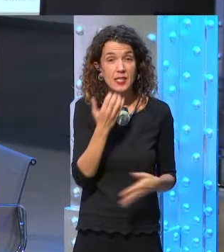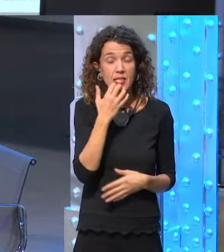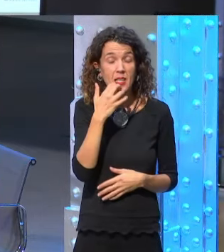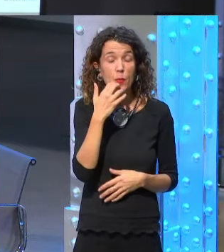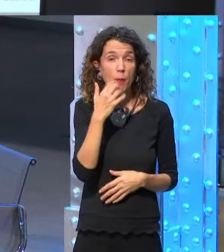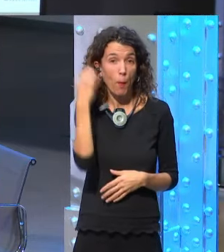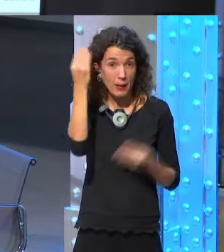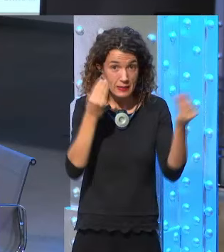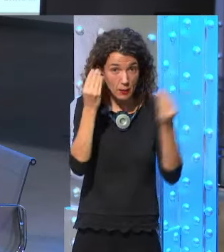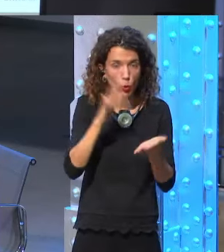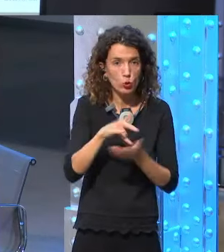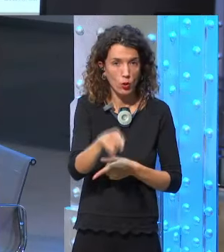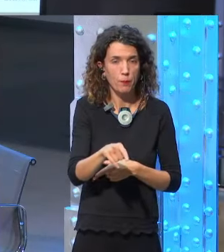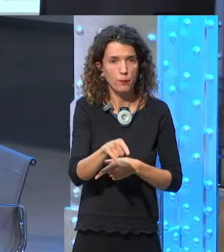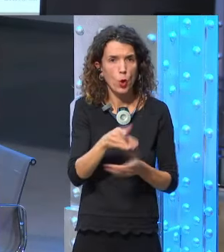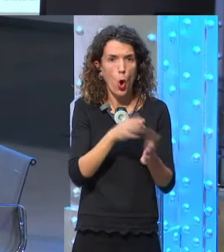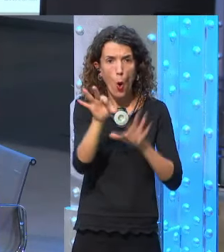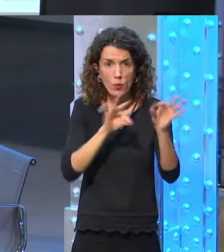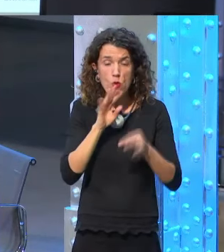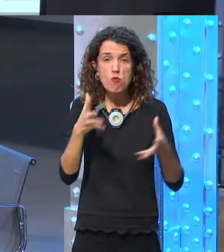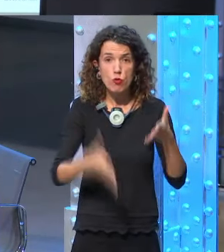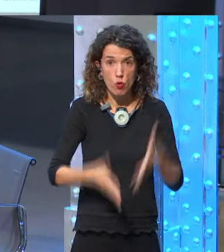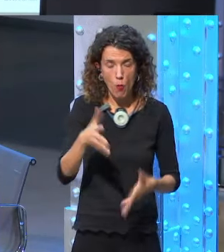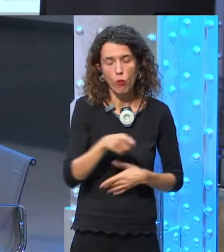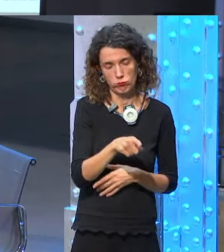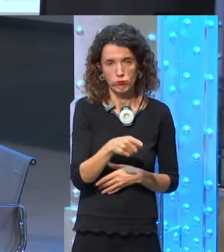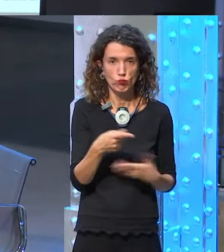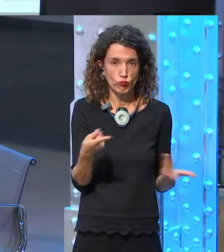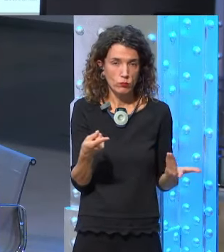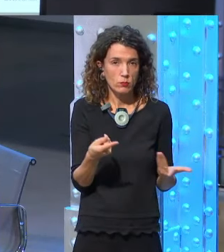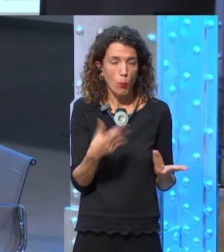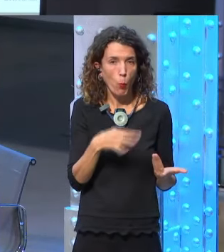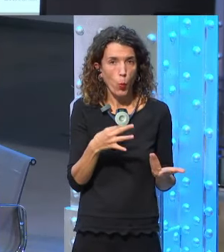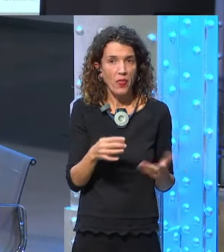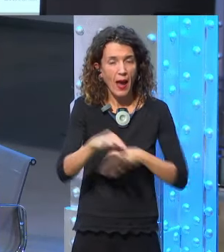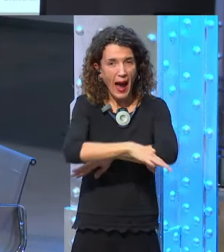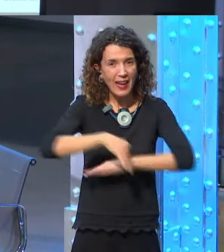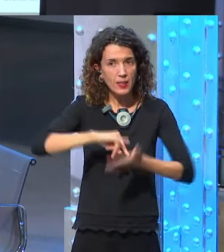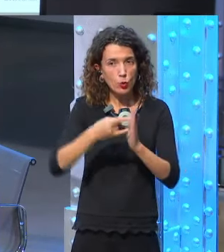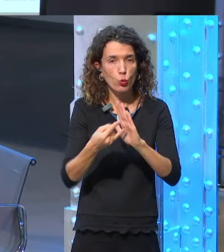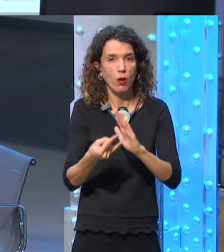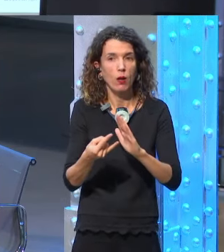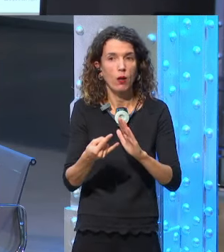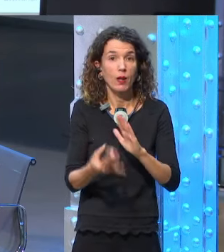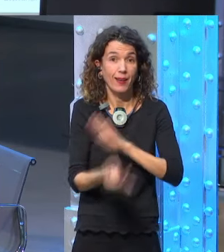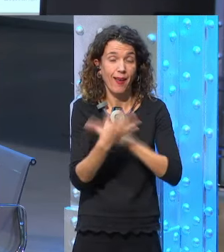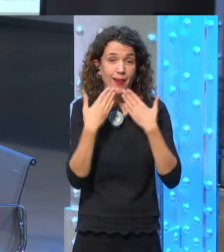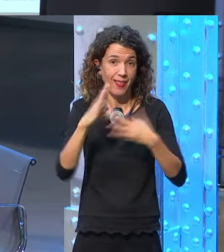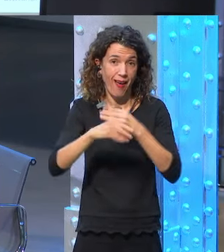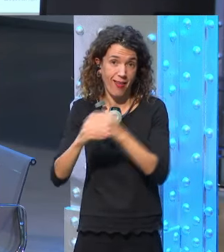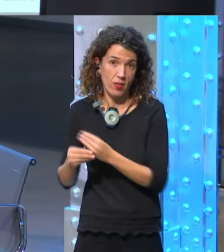do additive fabrication with it. Now, in our research, we bring together three domains: the domain